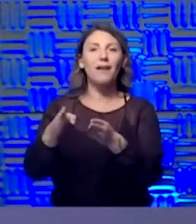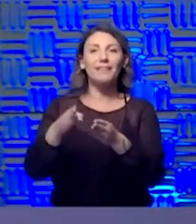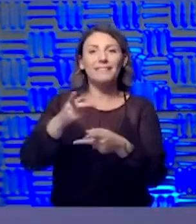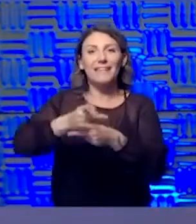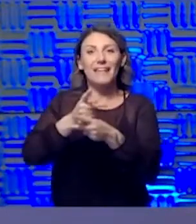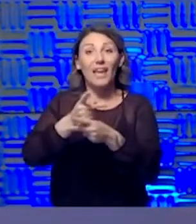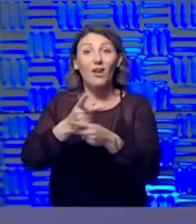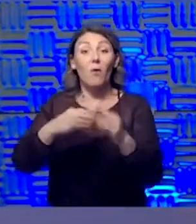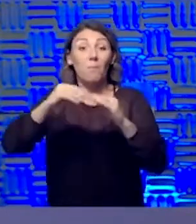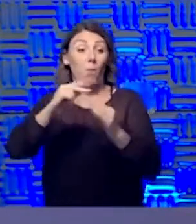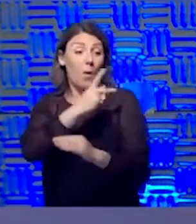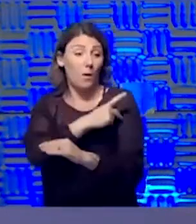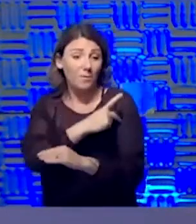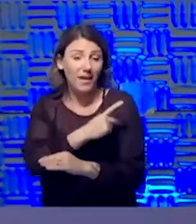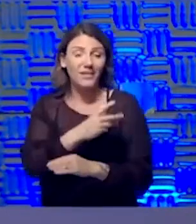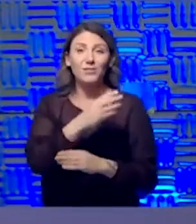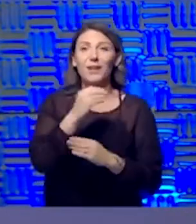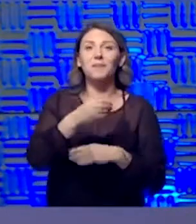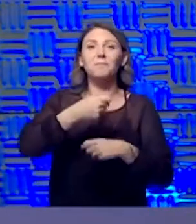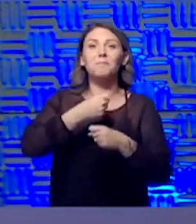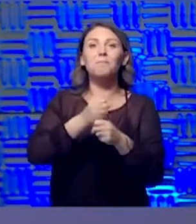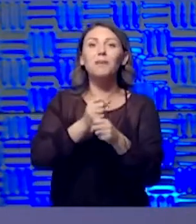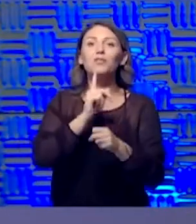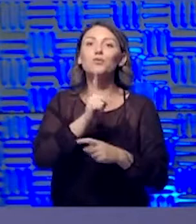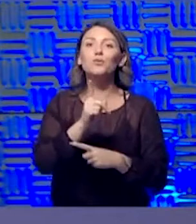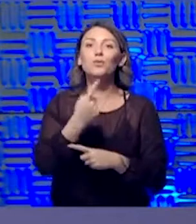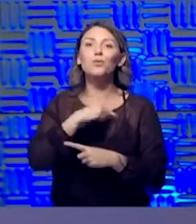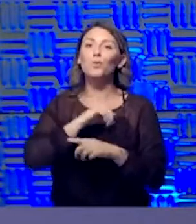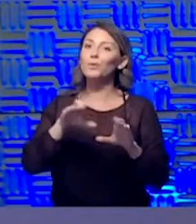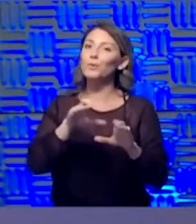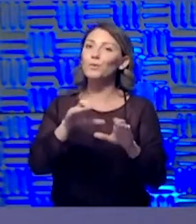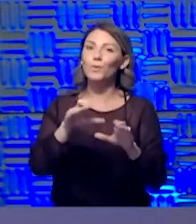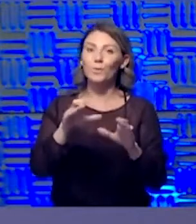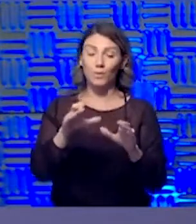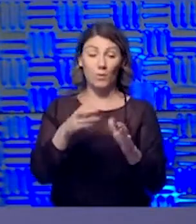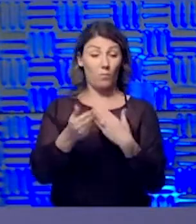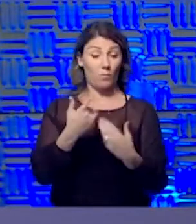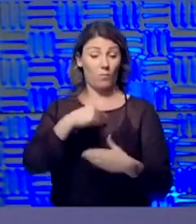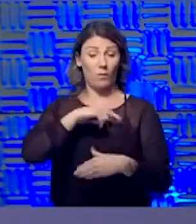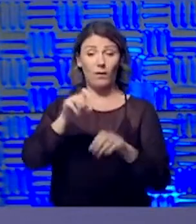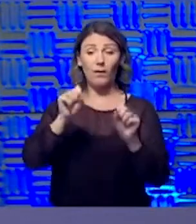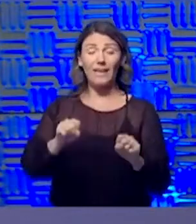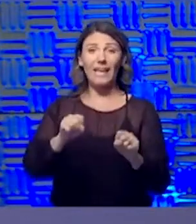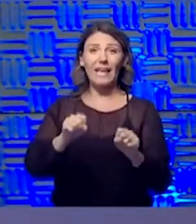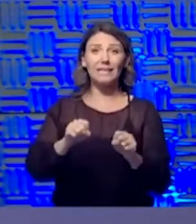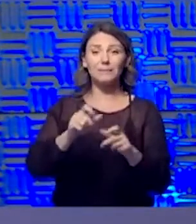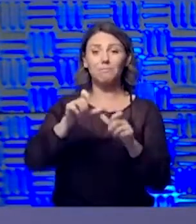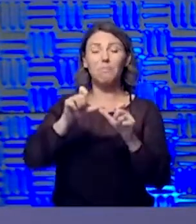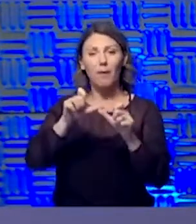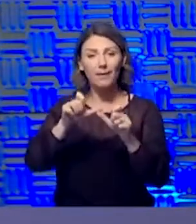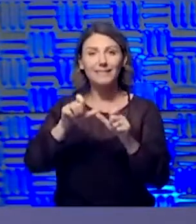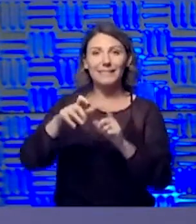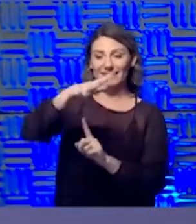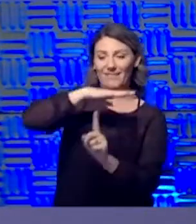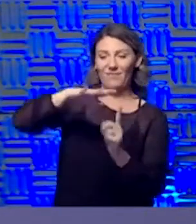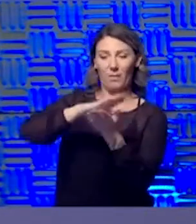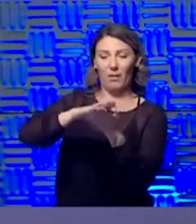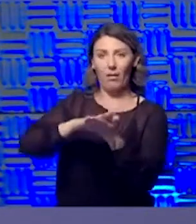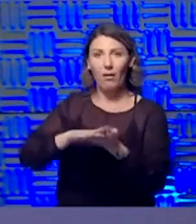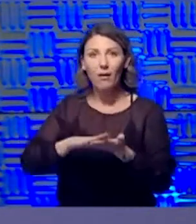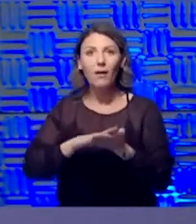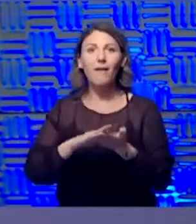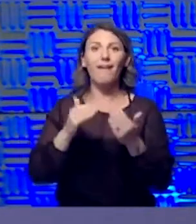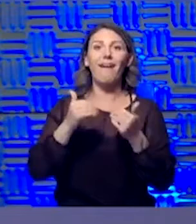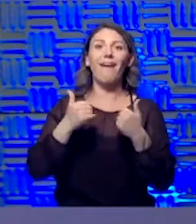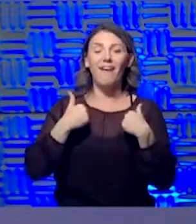more patients, and just to make sure that we're doing what we can to keep our environments clean. We have some of our sports